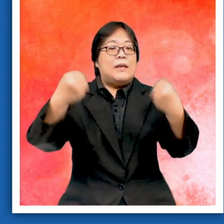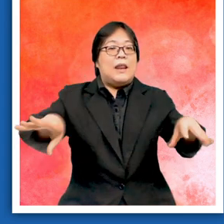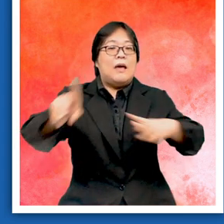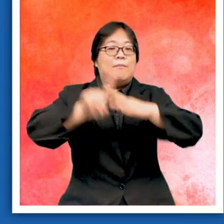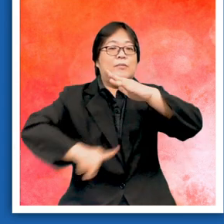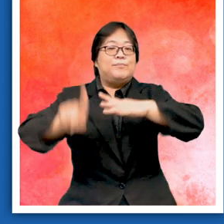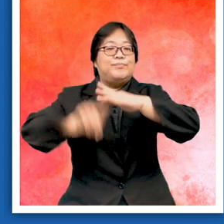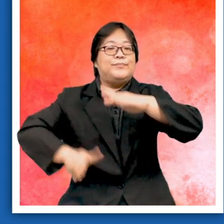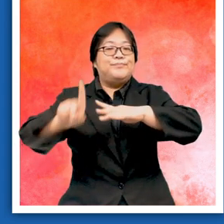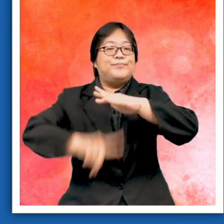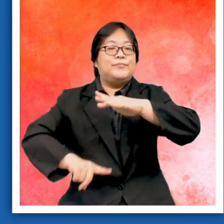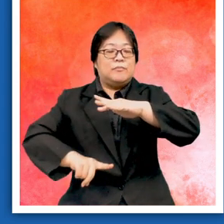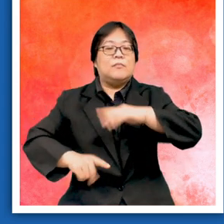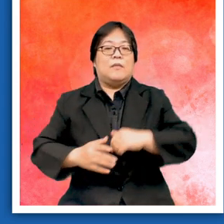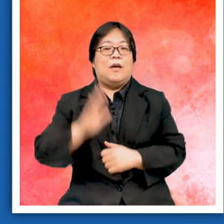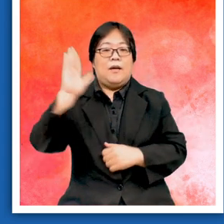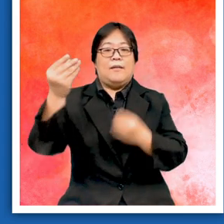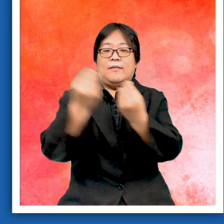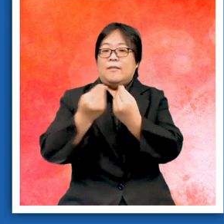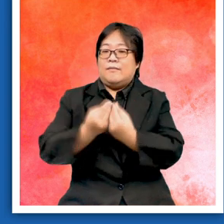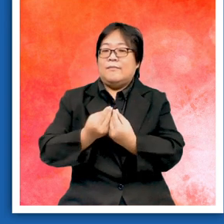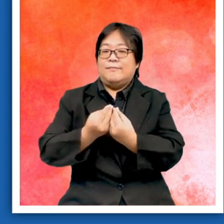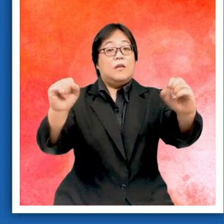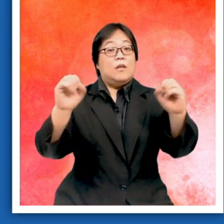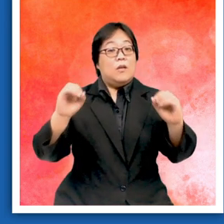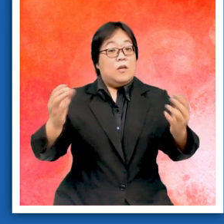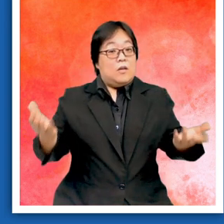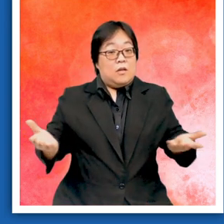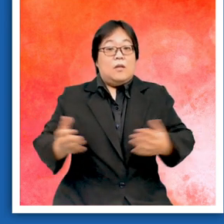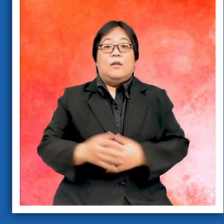then you will be ranked as high.